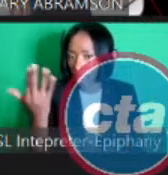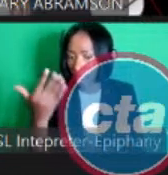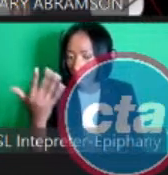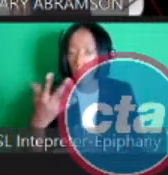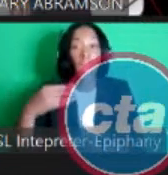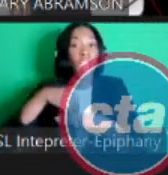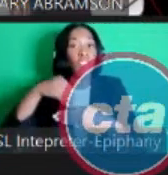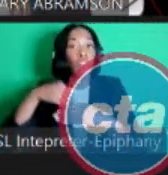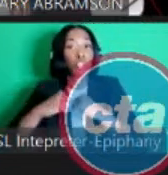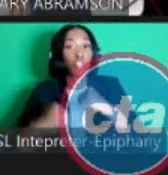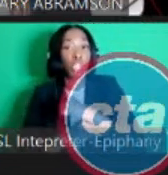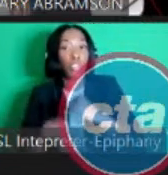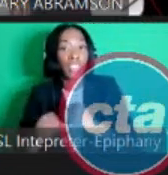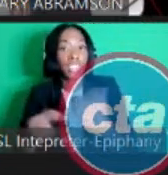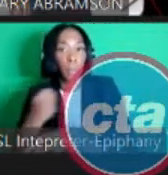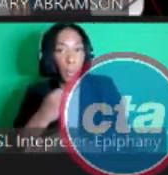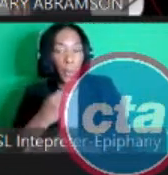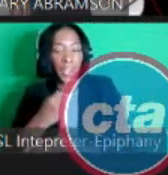infrastructure is a priority.